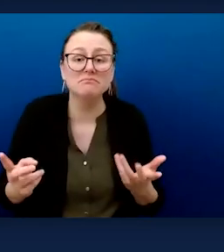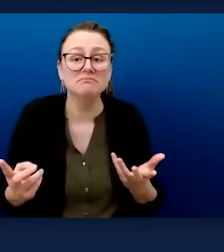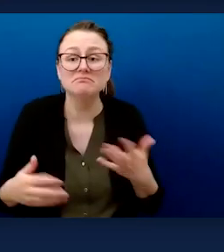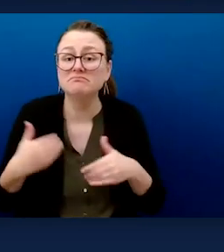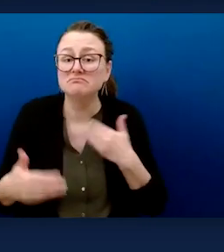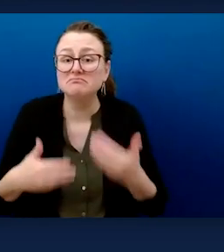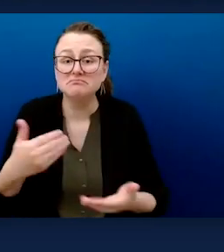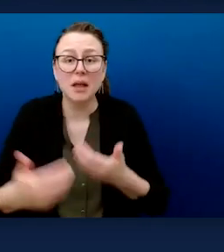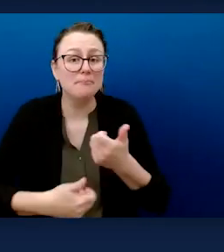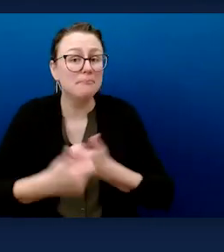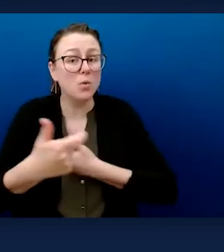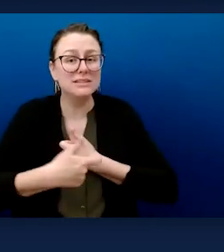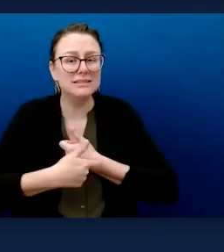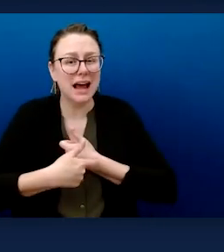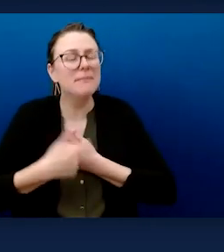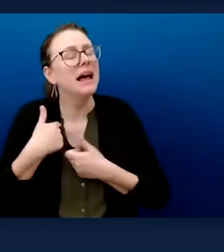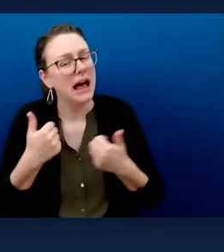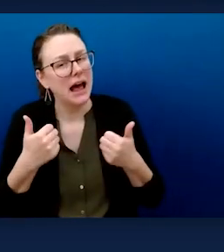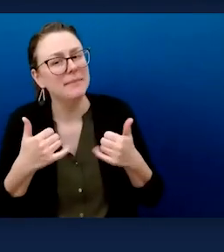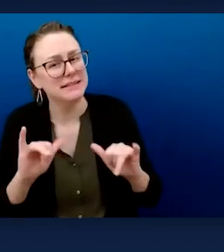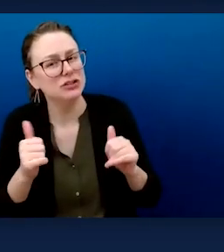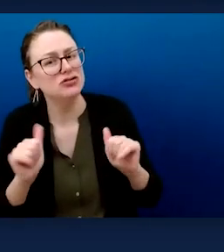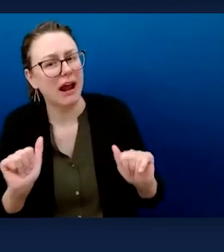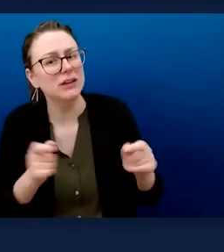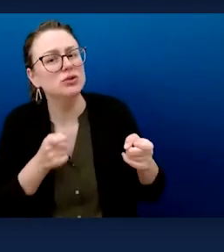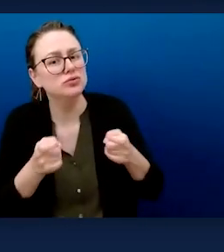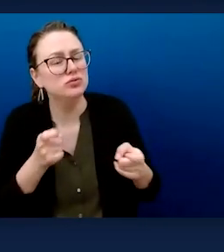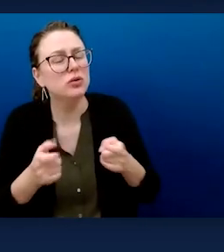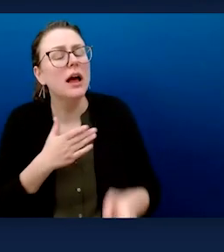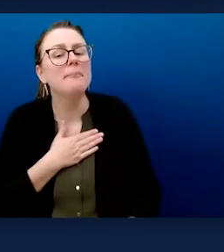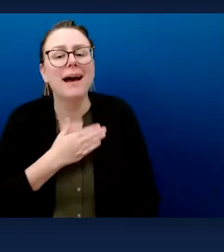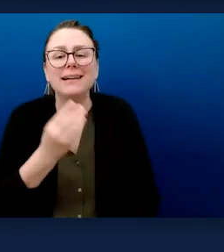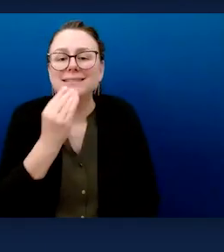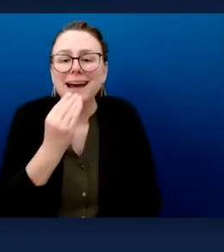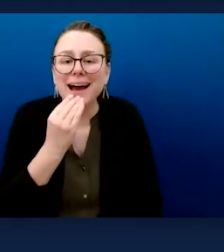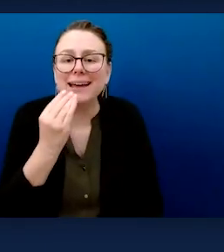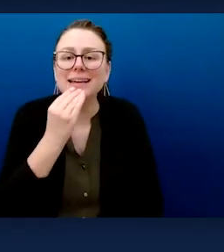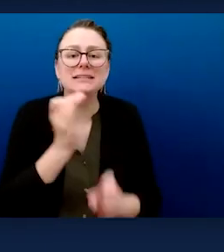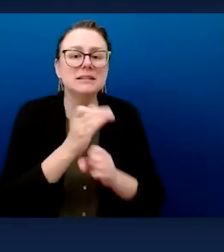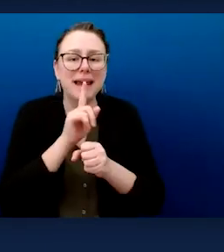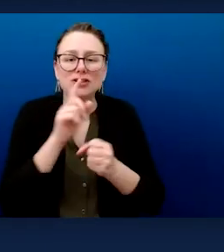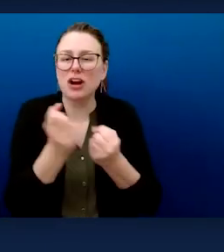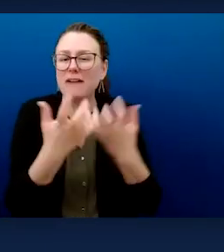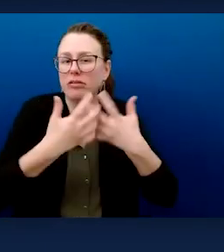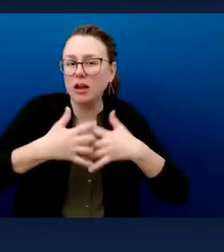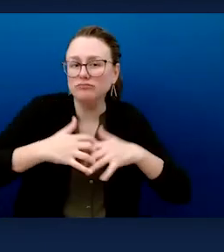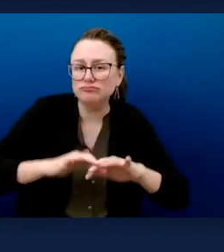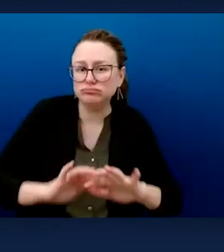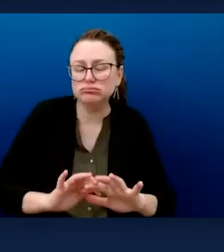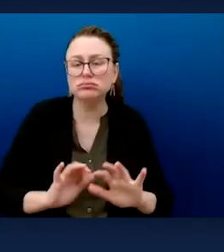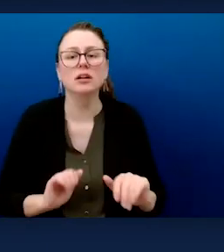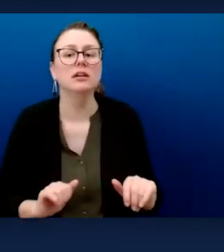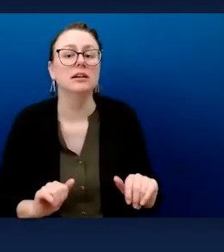for the most part, I'm still trying to regulate things like my diet to get everything working correctly.